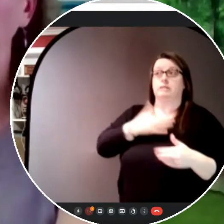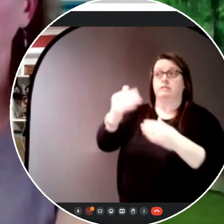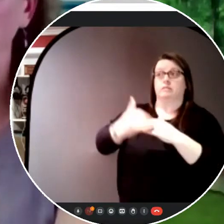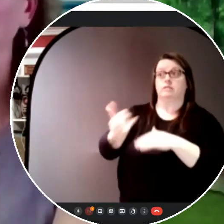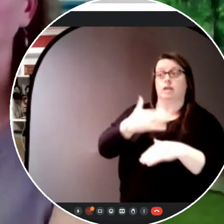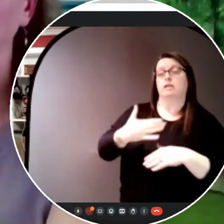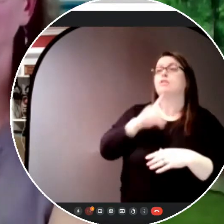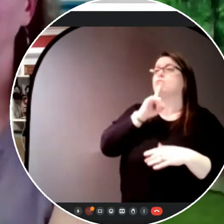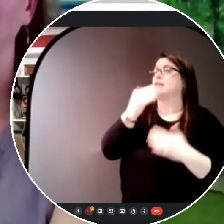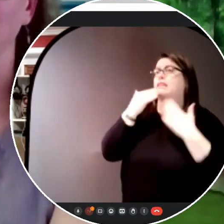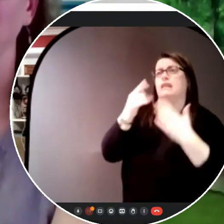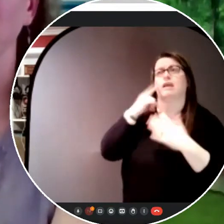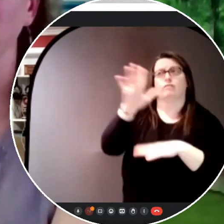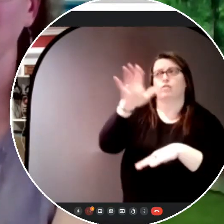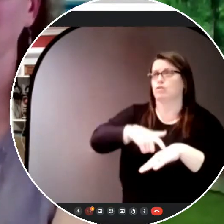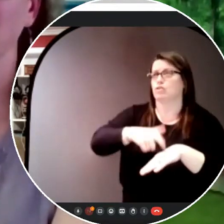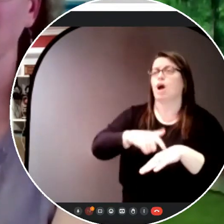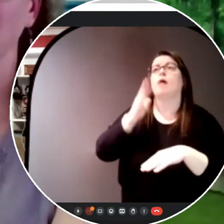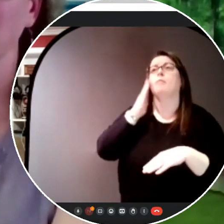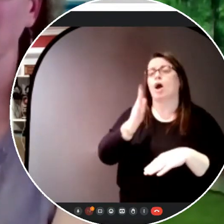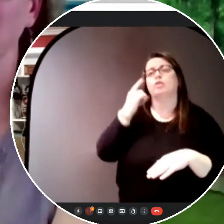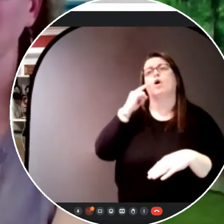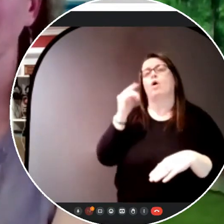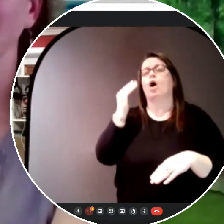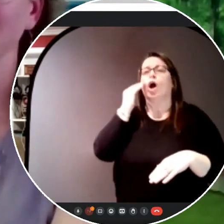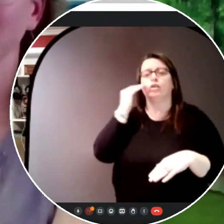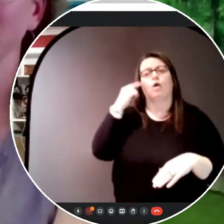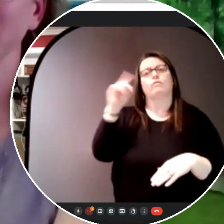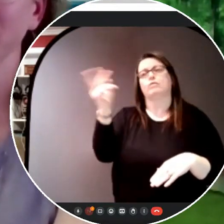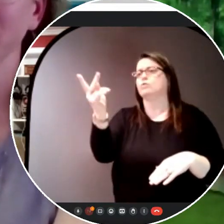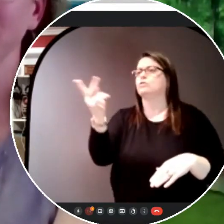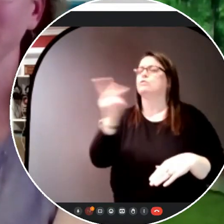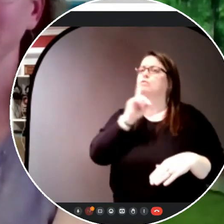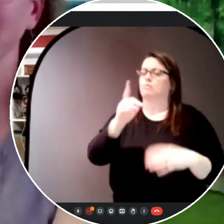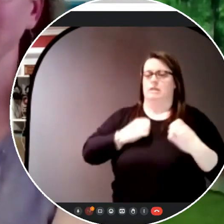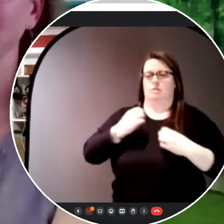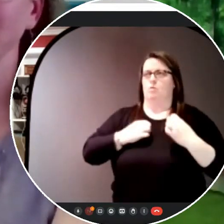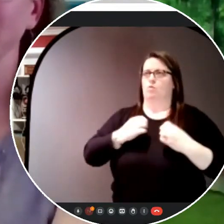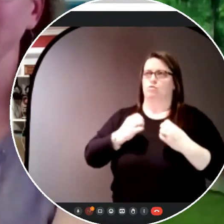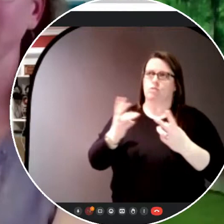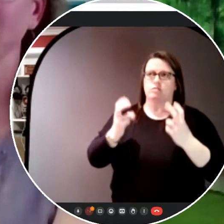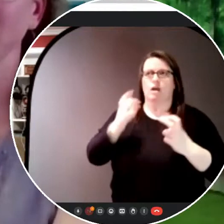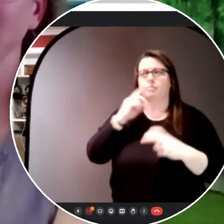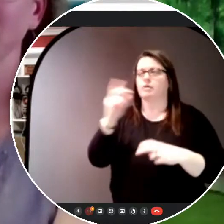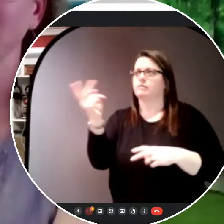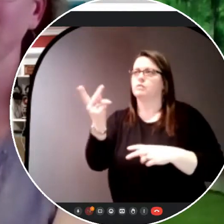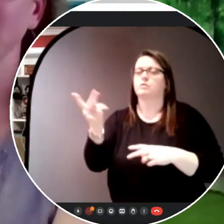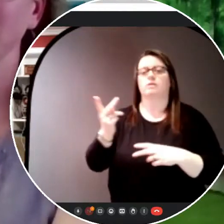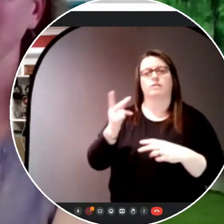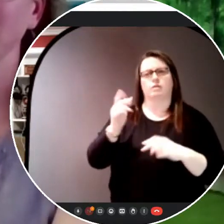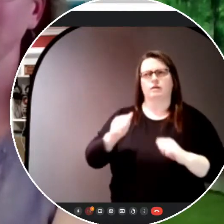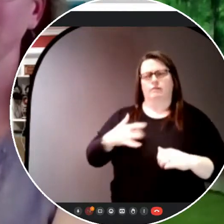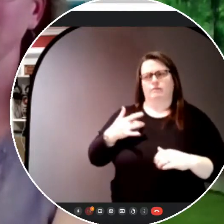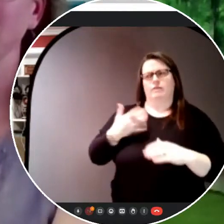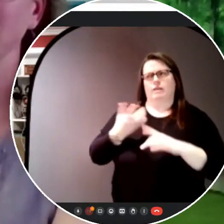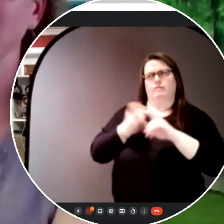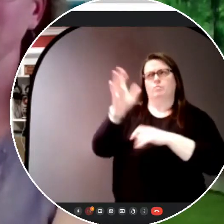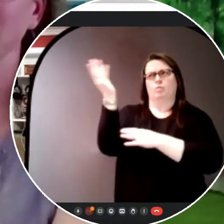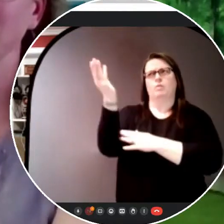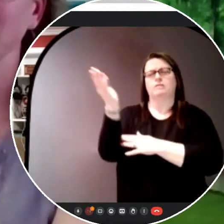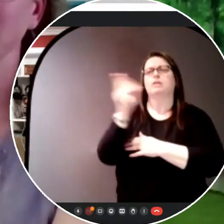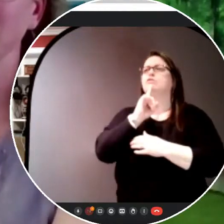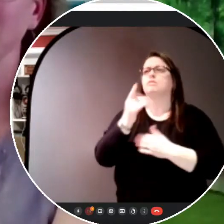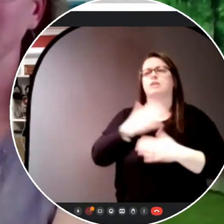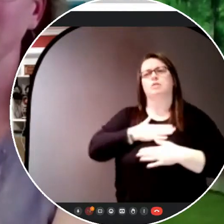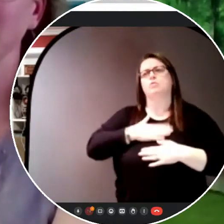really thank you for your time. I know it's an emotional topic for you. Obviously, we picked that up. We felt it through the presentation. And I just appreciate you putting this out